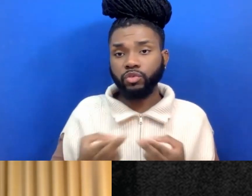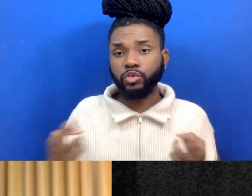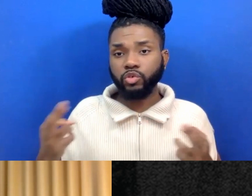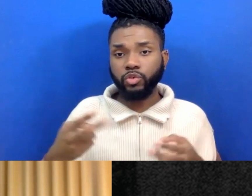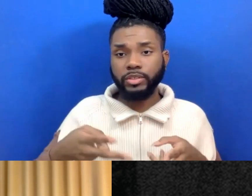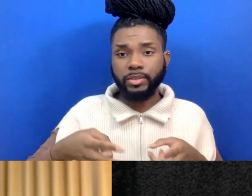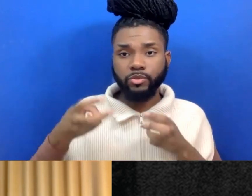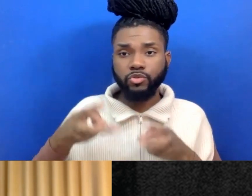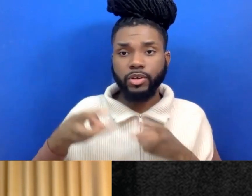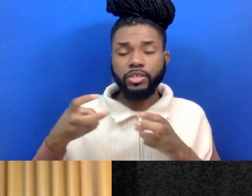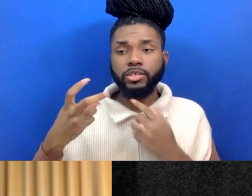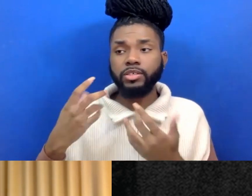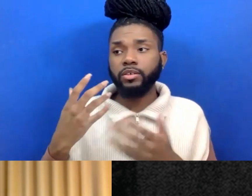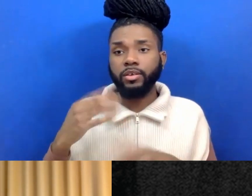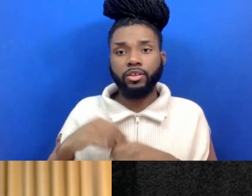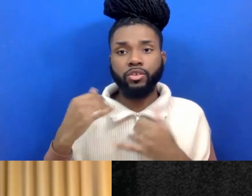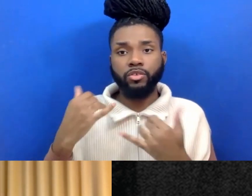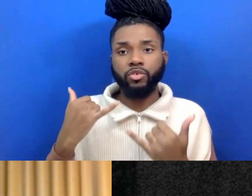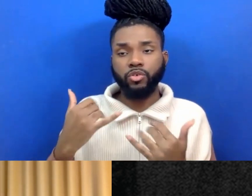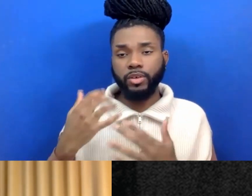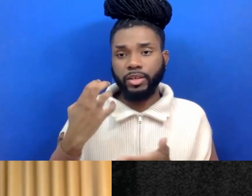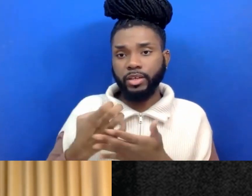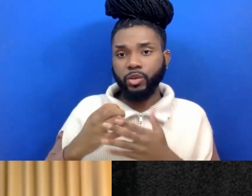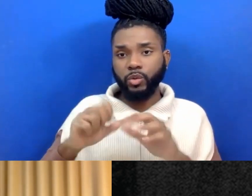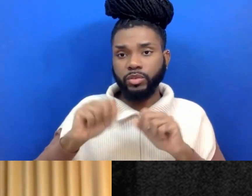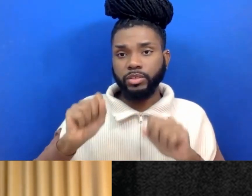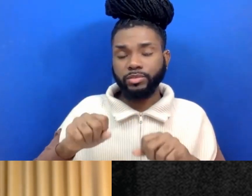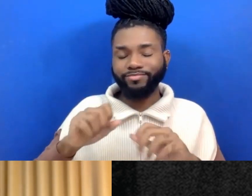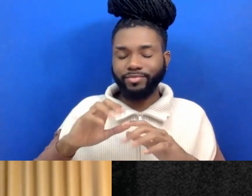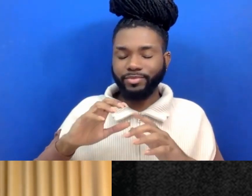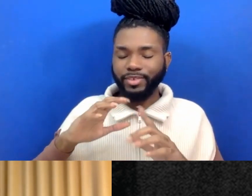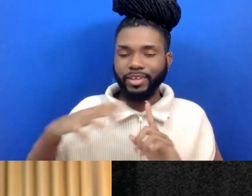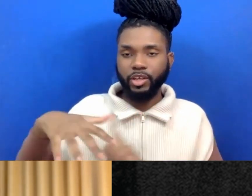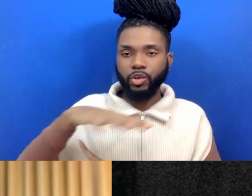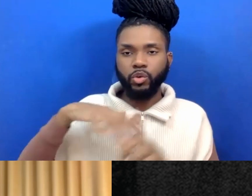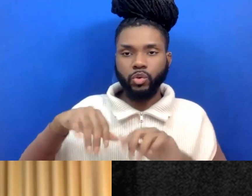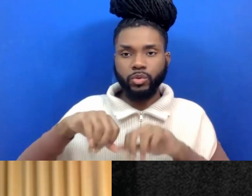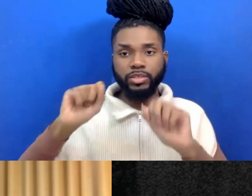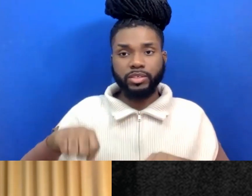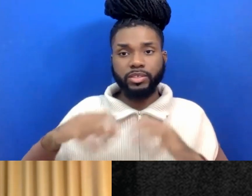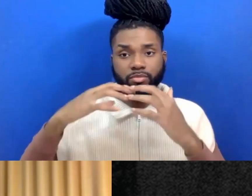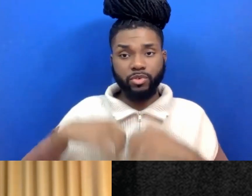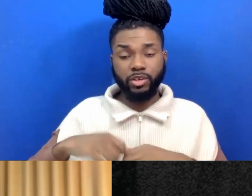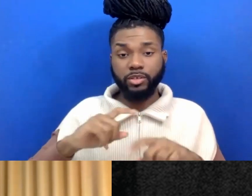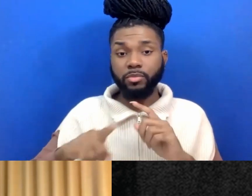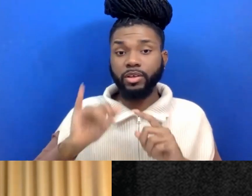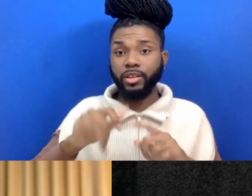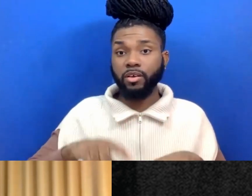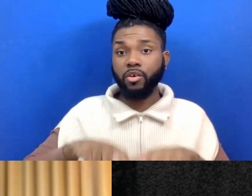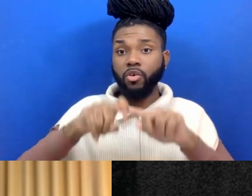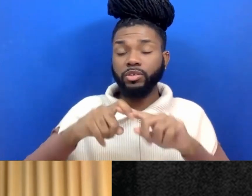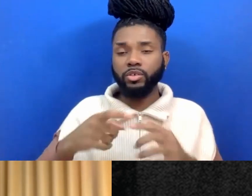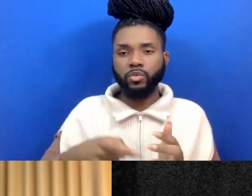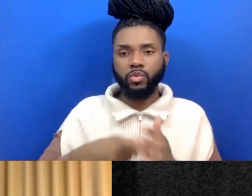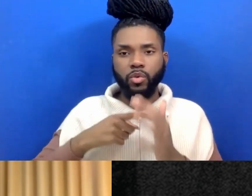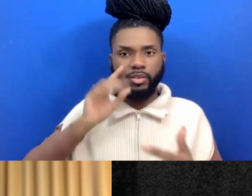the face of collapsing ecosystems. But this requires presence. This halting requires presence at